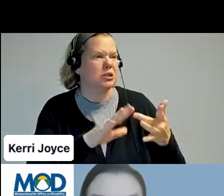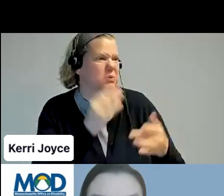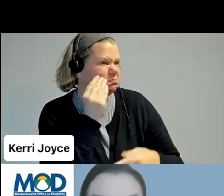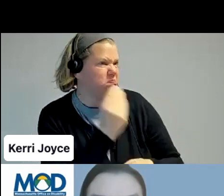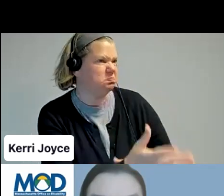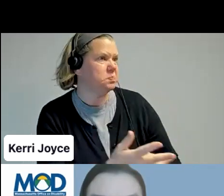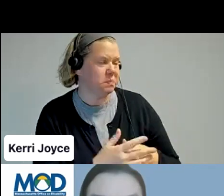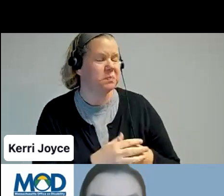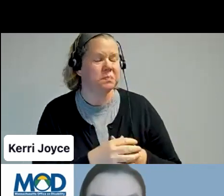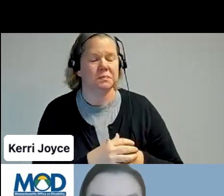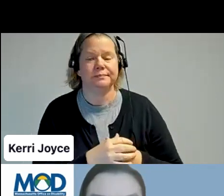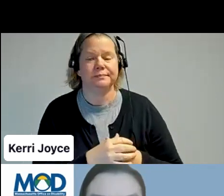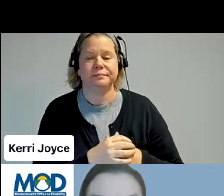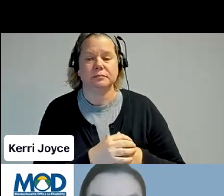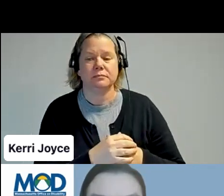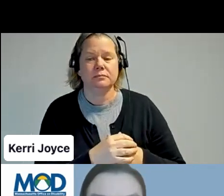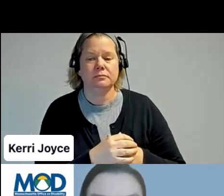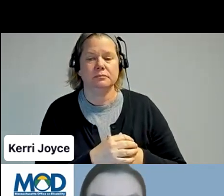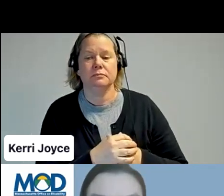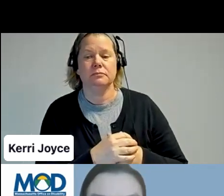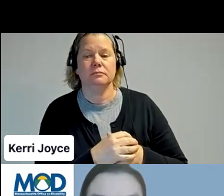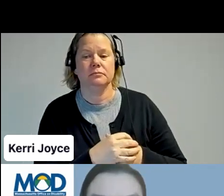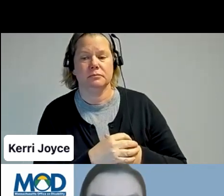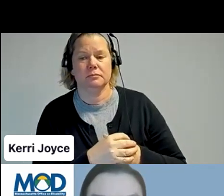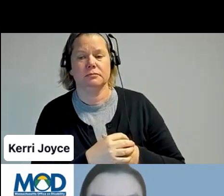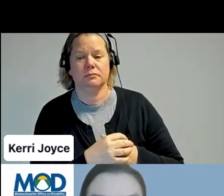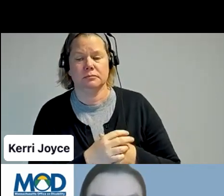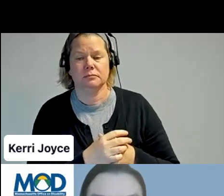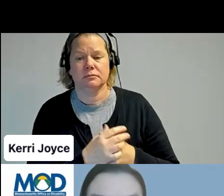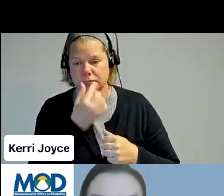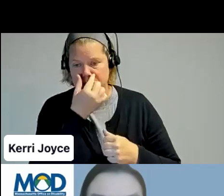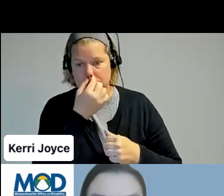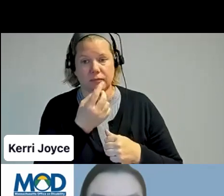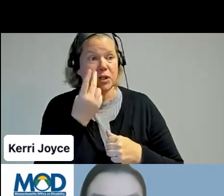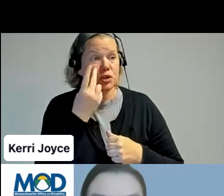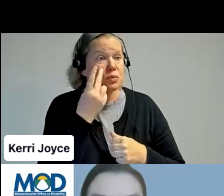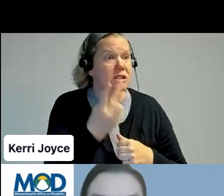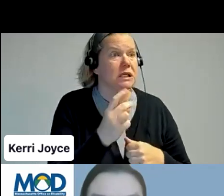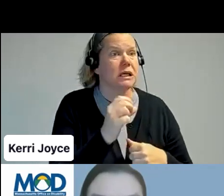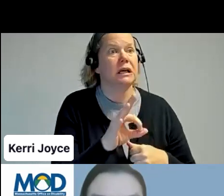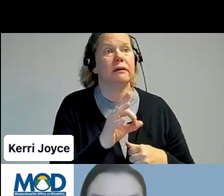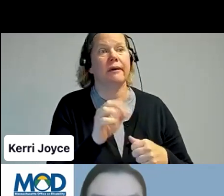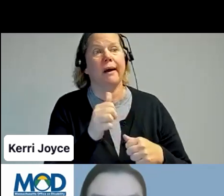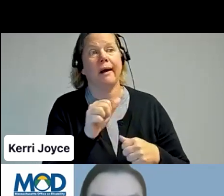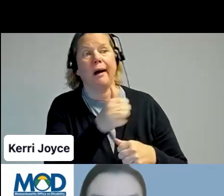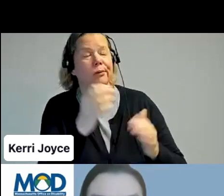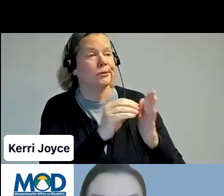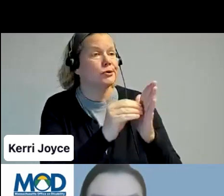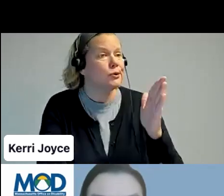advance so that you can check if that's anybody else attending has an allergy and make